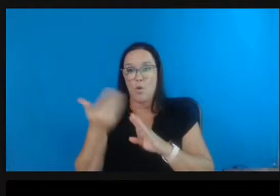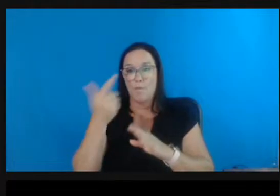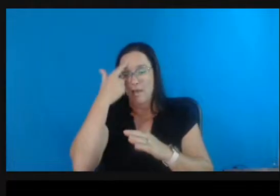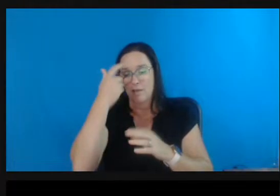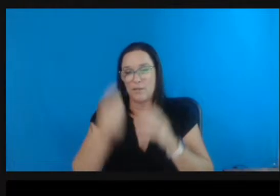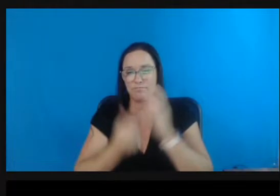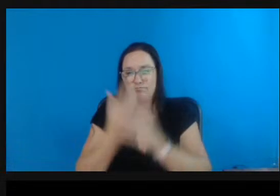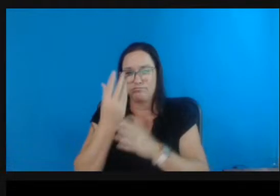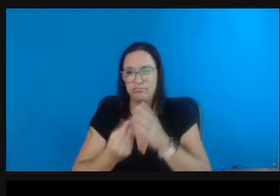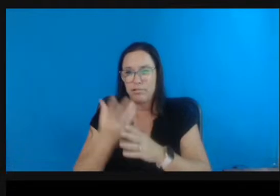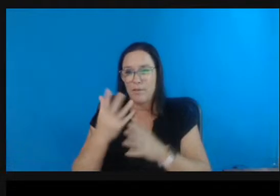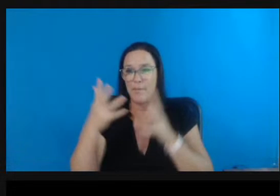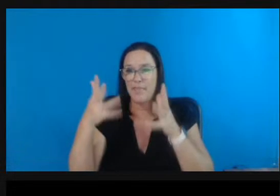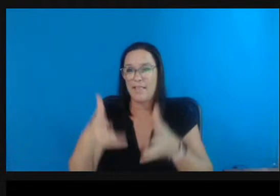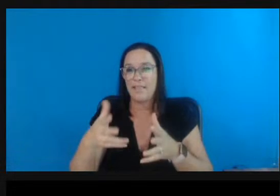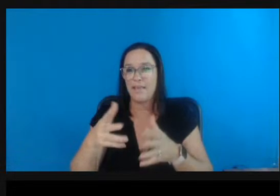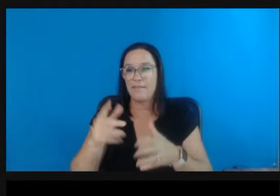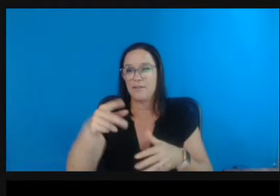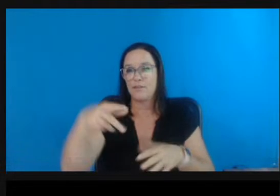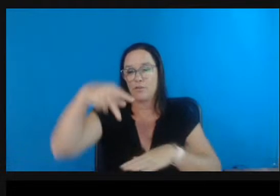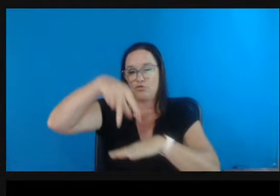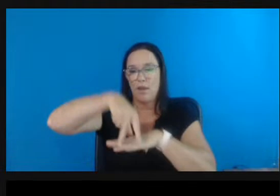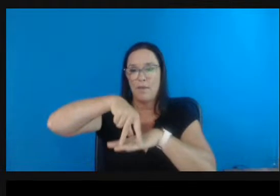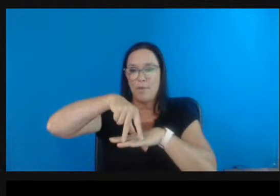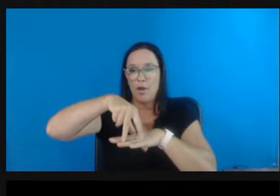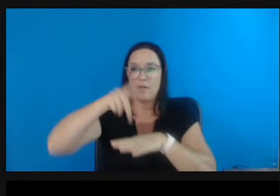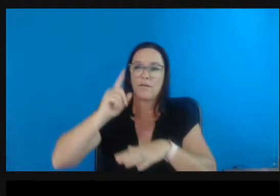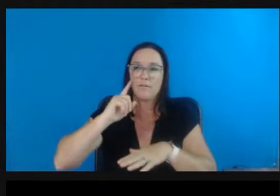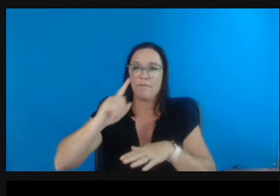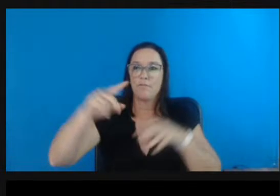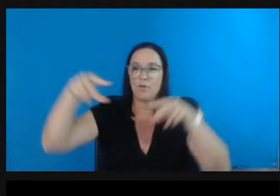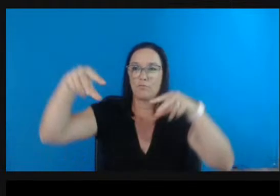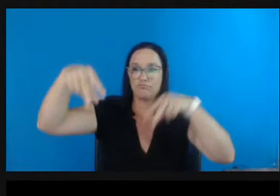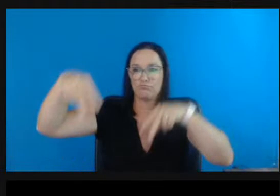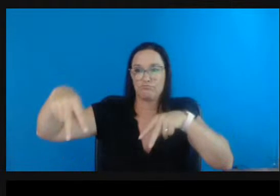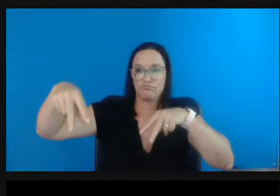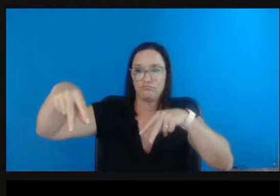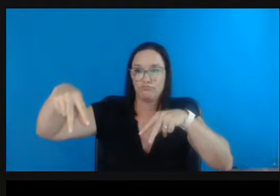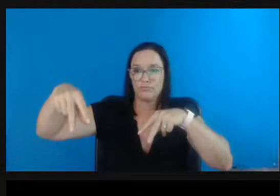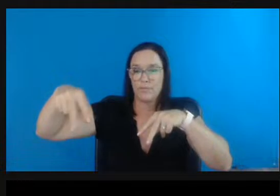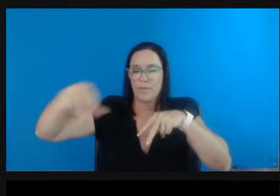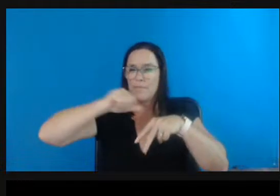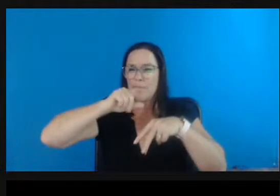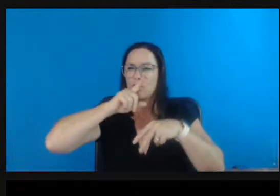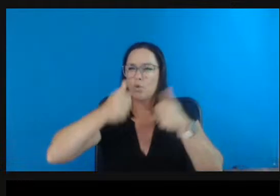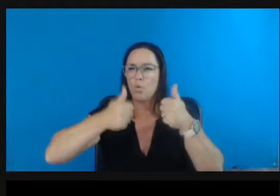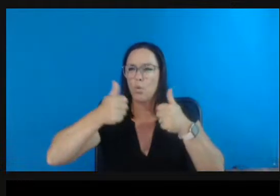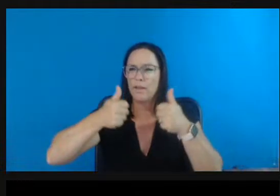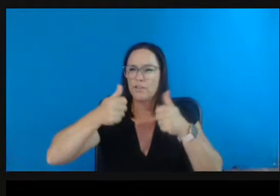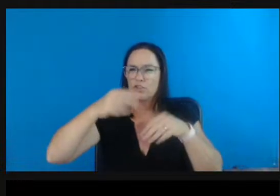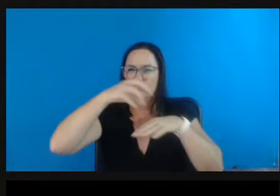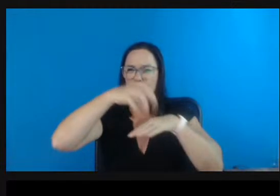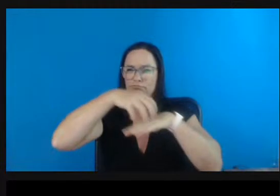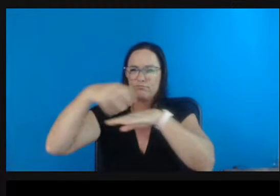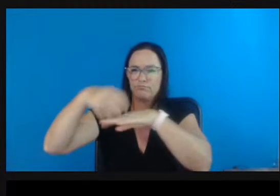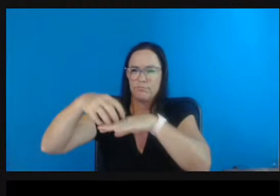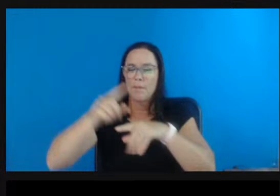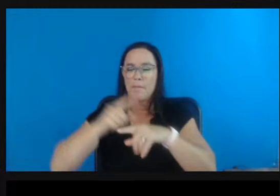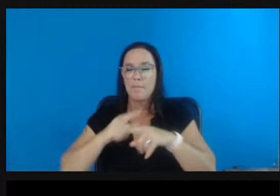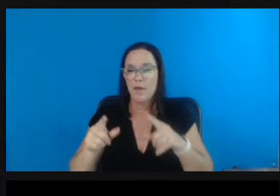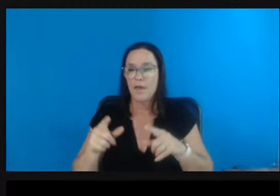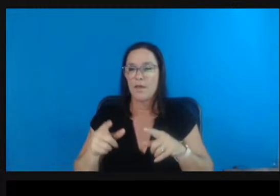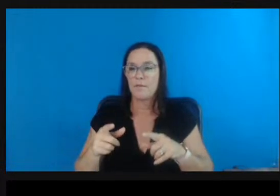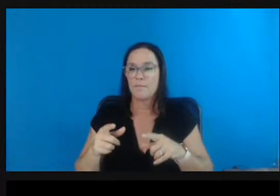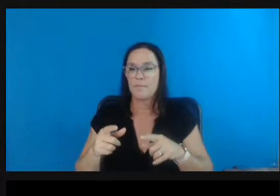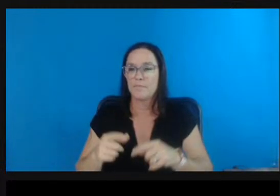They left the tripods. Here are the tripods for the KW and F1 cameras. I'm not sure which is which there. But they are also